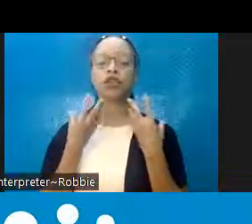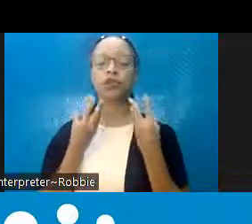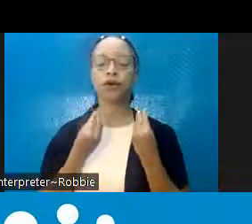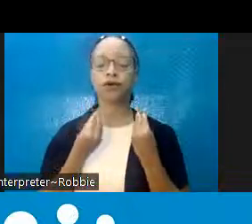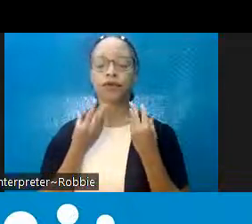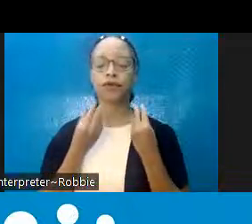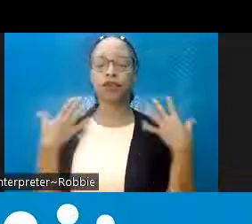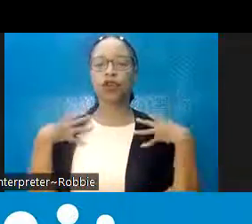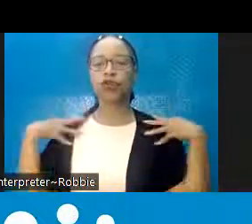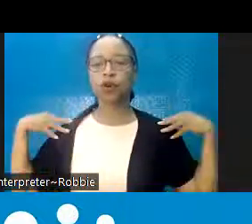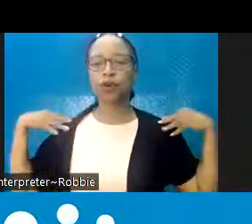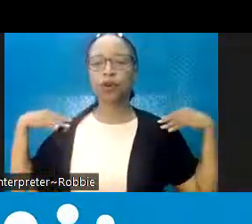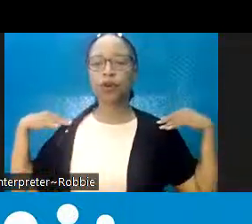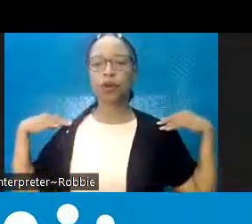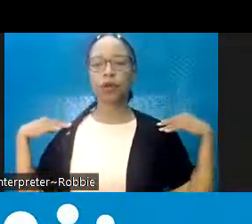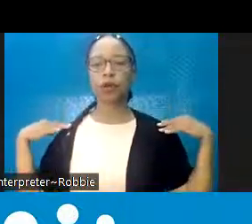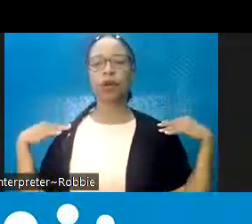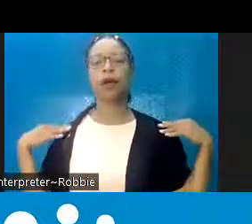and shoulders.